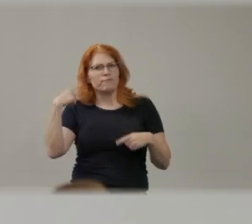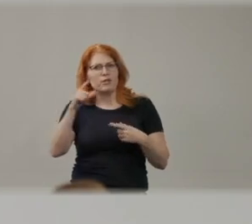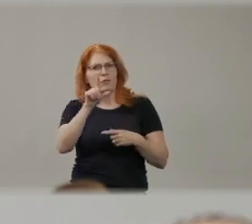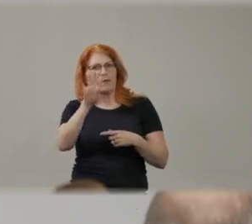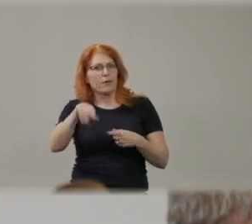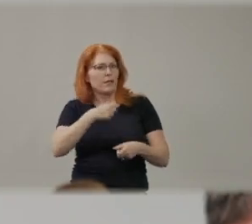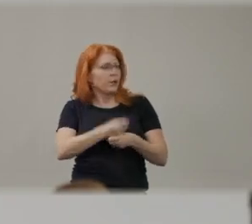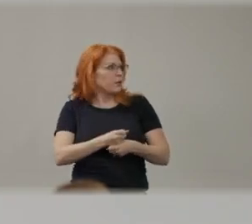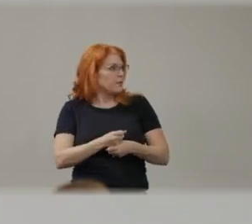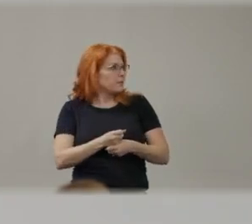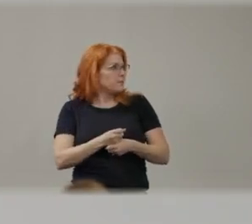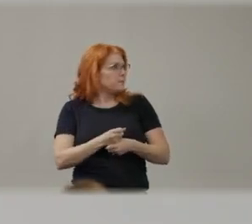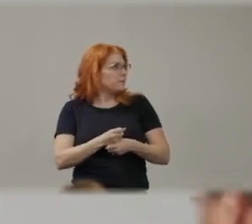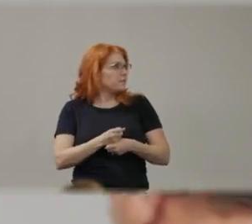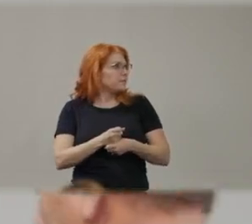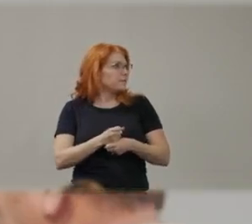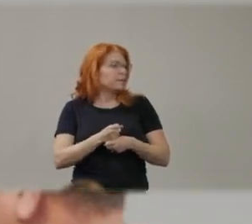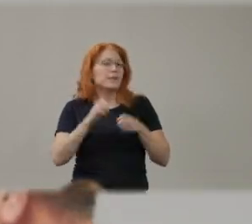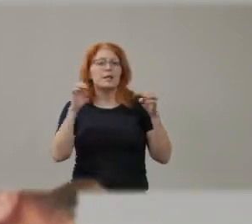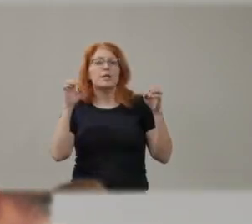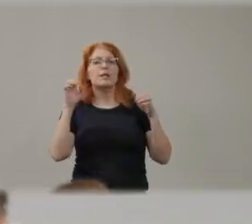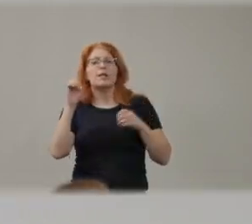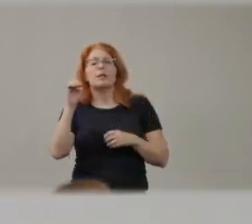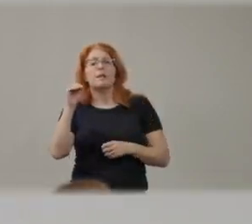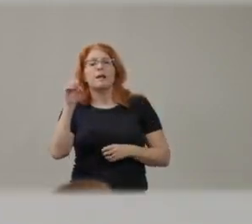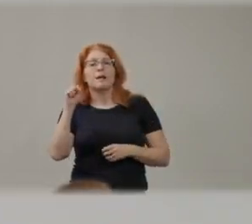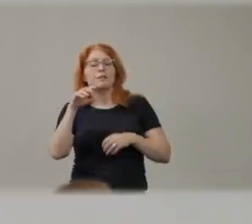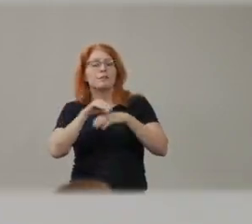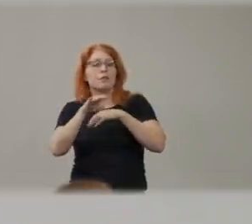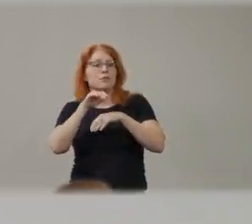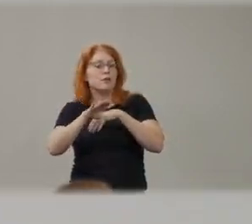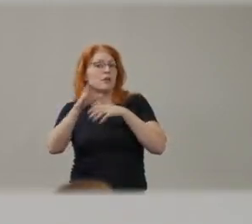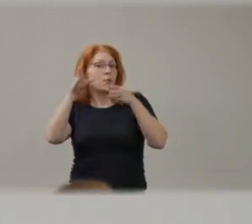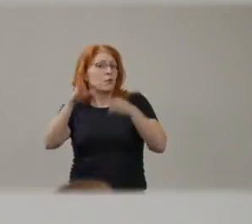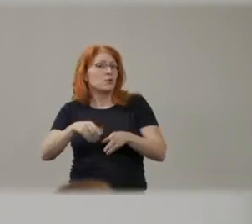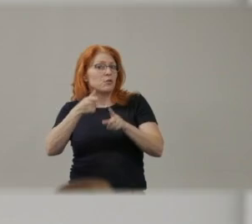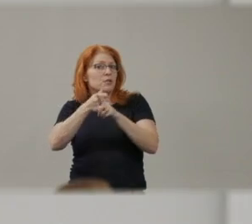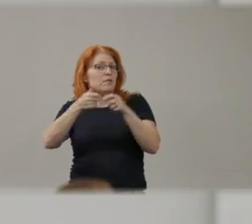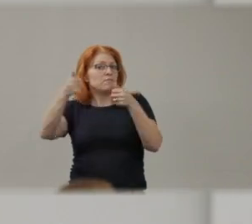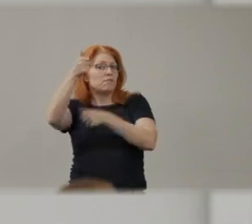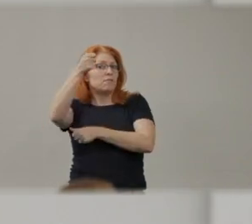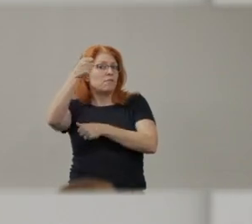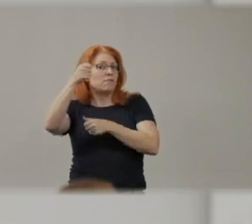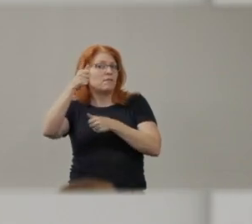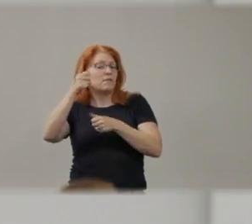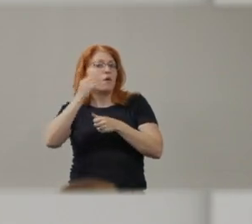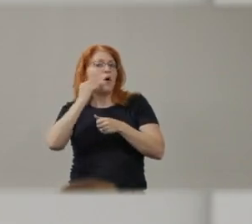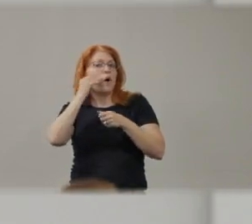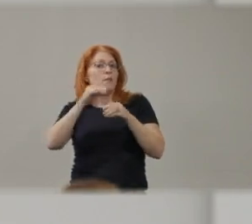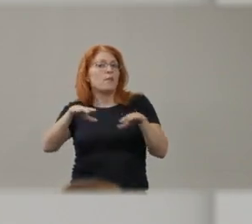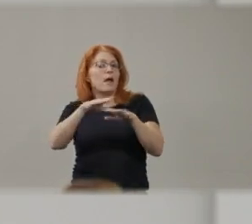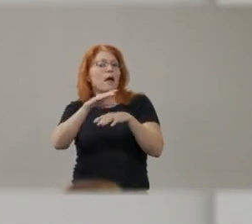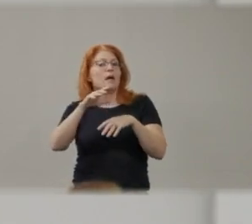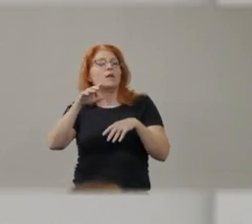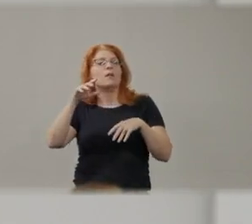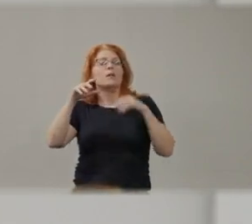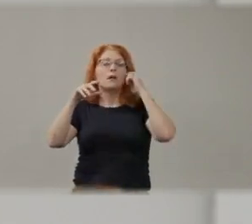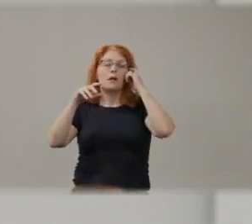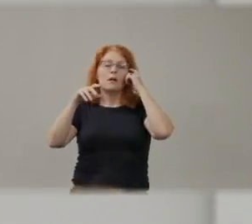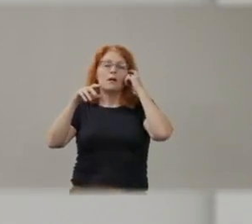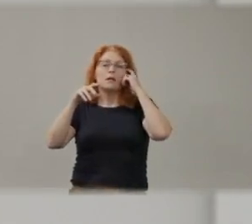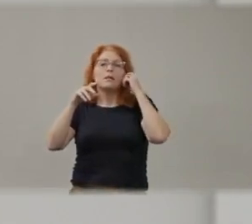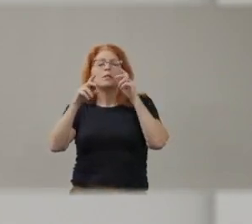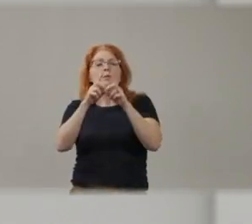years, emergency management consultant, and a person who was the head of the Homeland Security Department for the